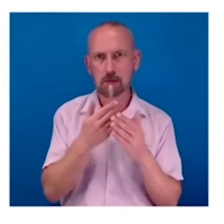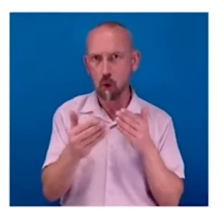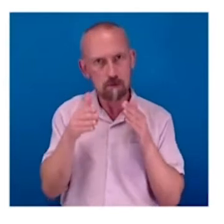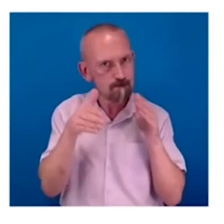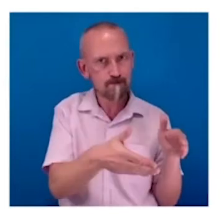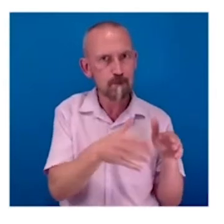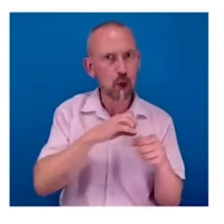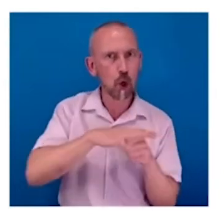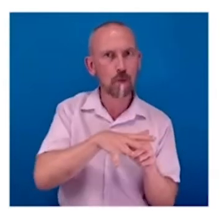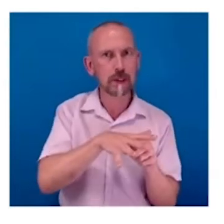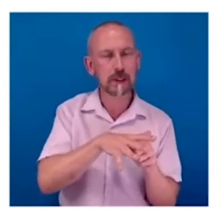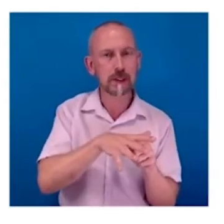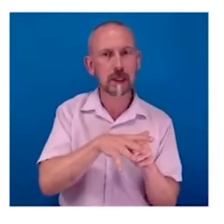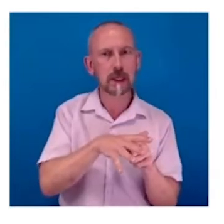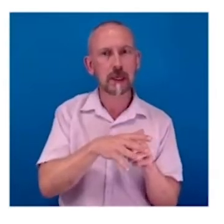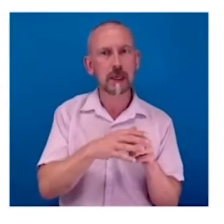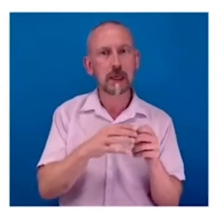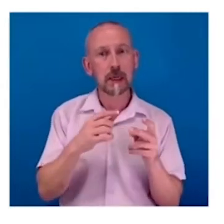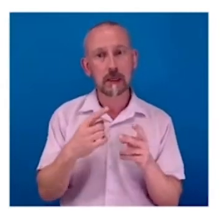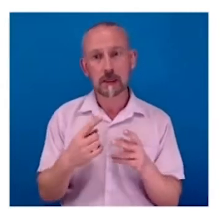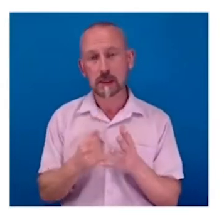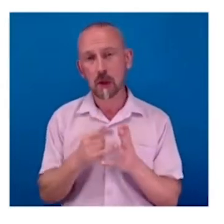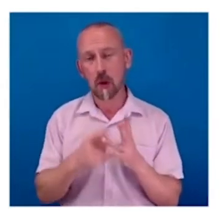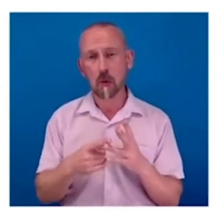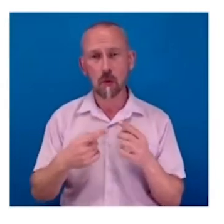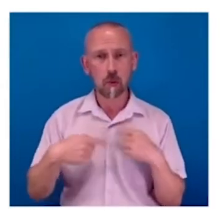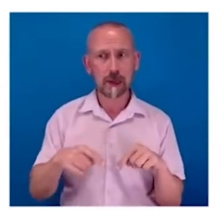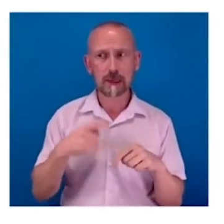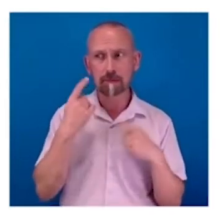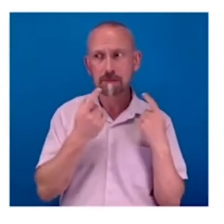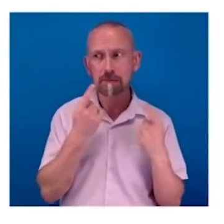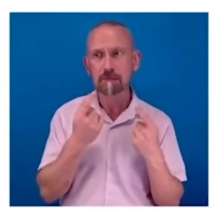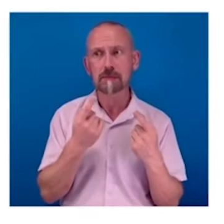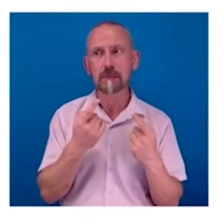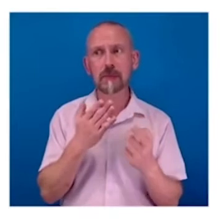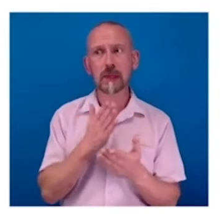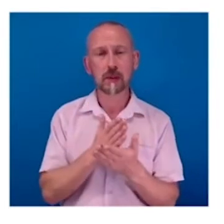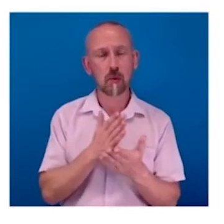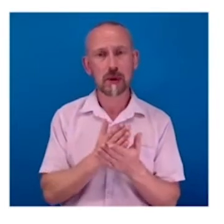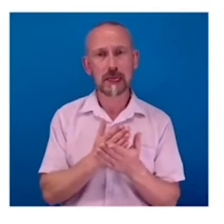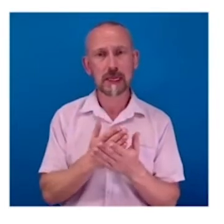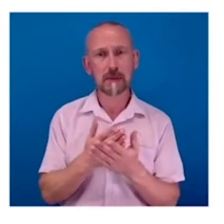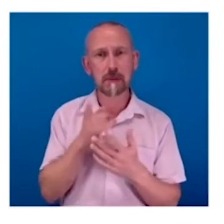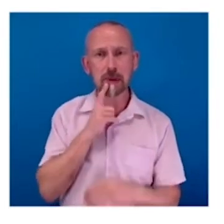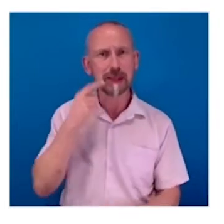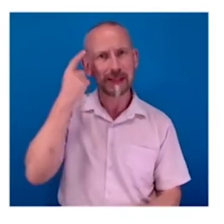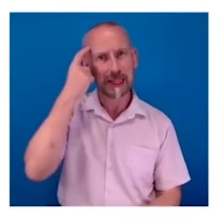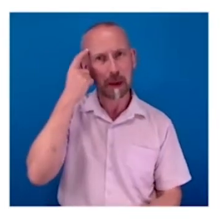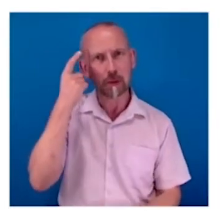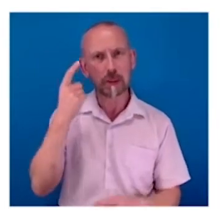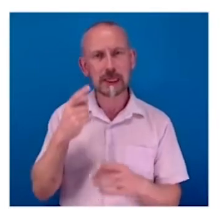doing disability. But the problem we are finding is that people are not taking a step back to say, even if you're doing employment in